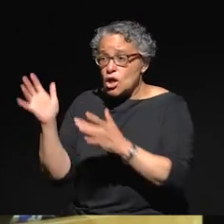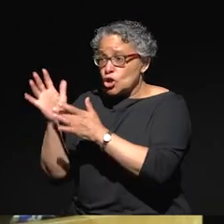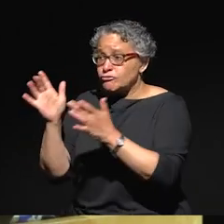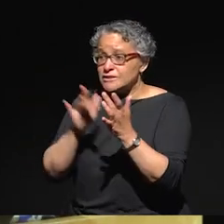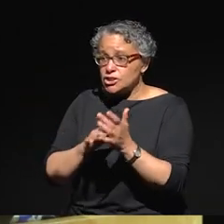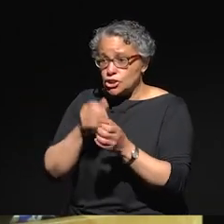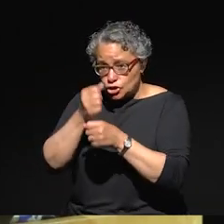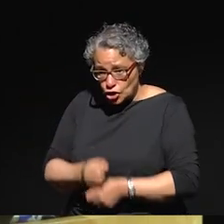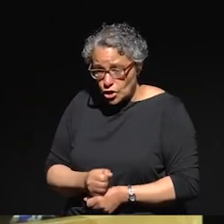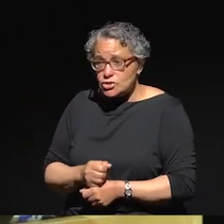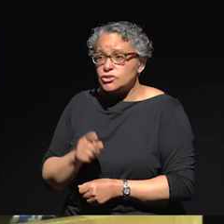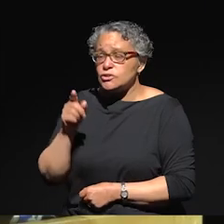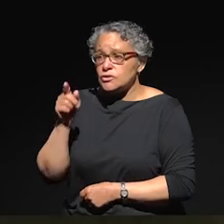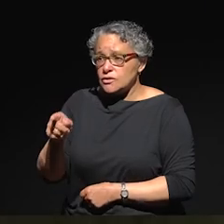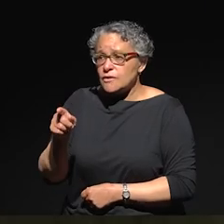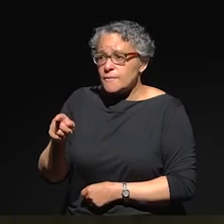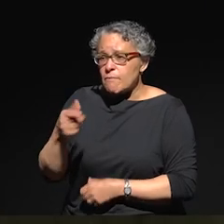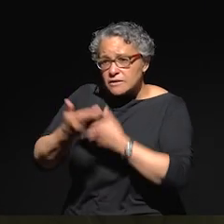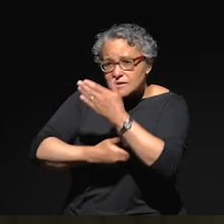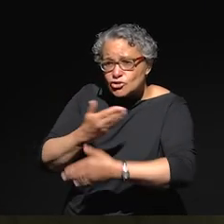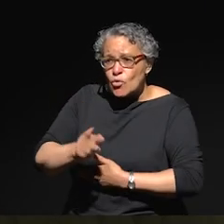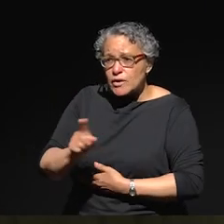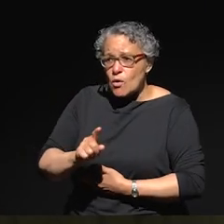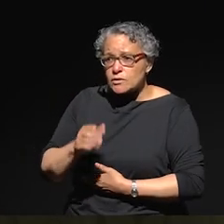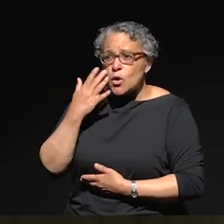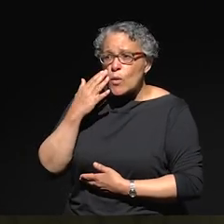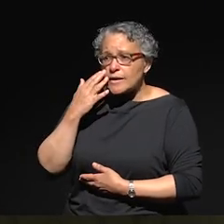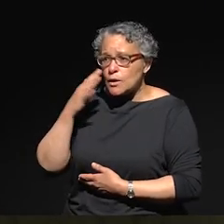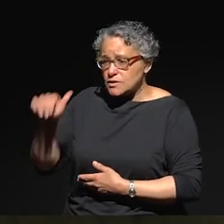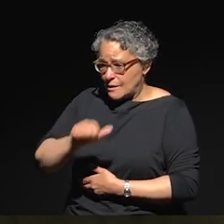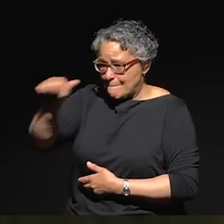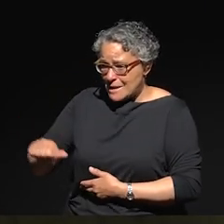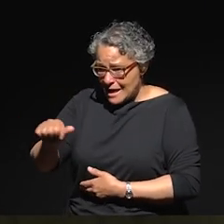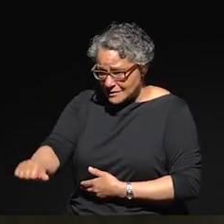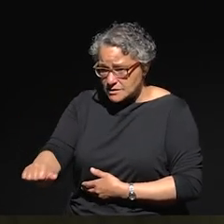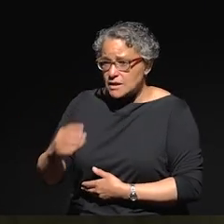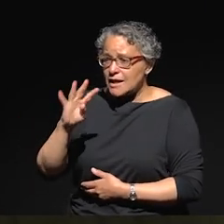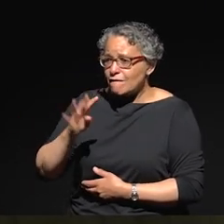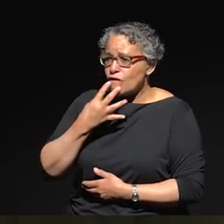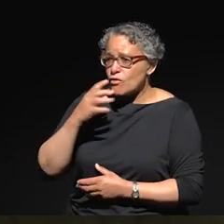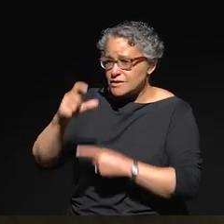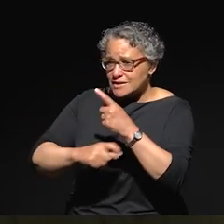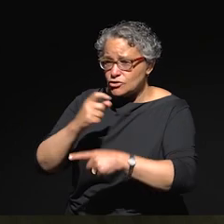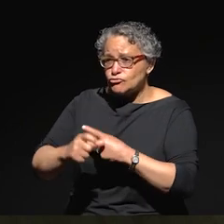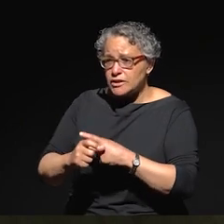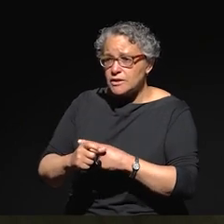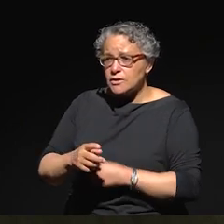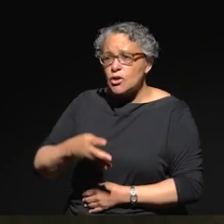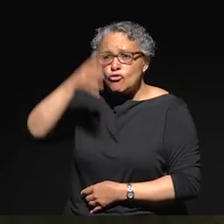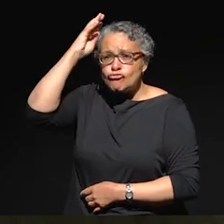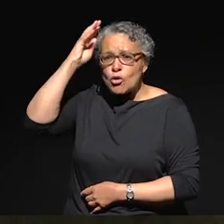was rumored, the story went that when it was consecrated as a church in the 4th century, bones of Christian martyrs were transferred